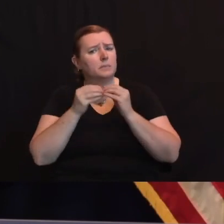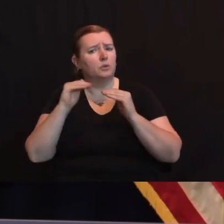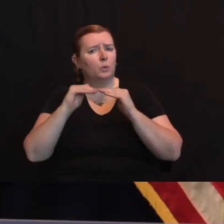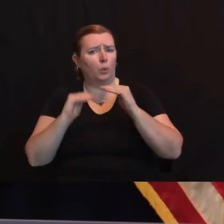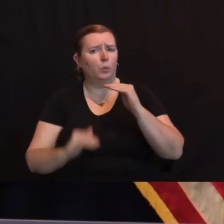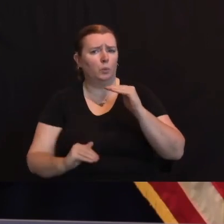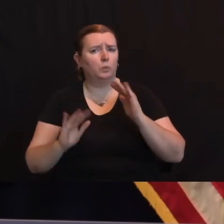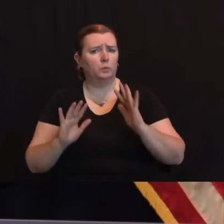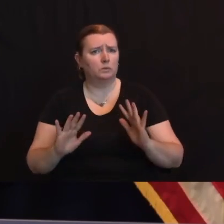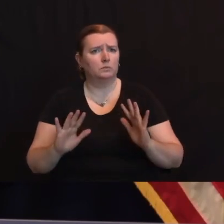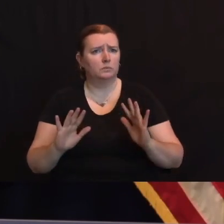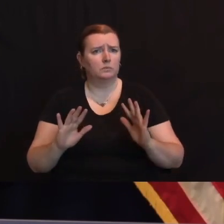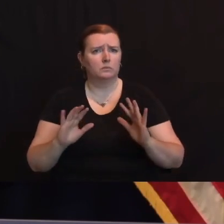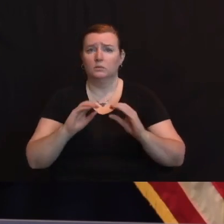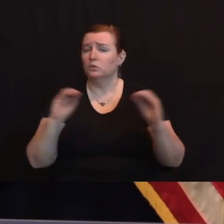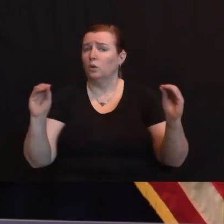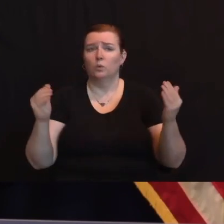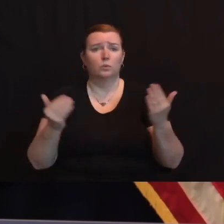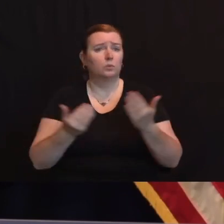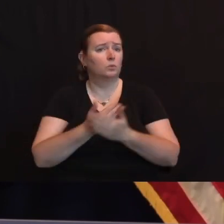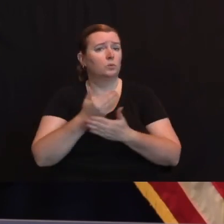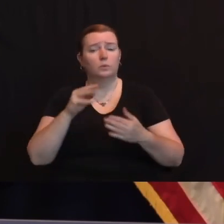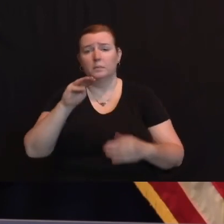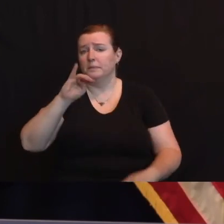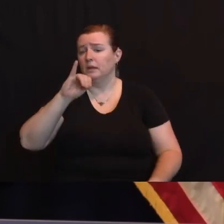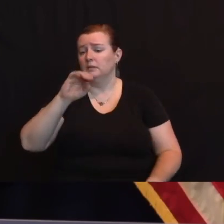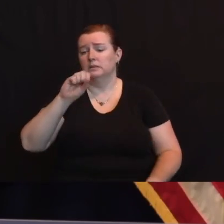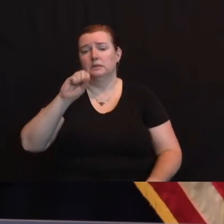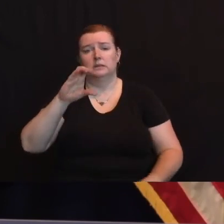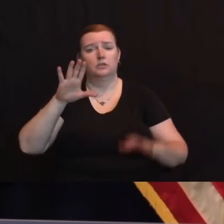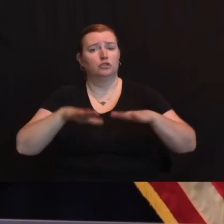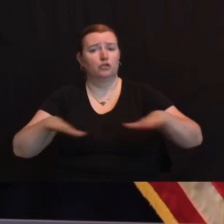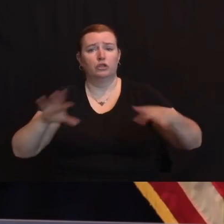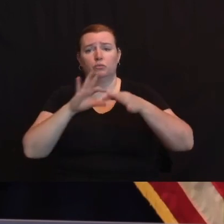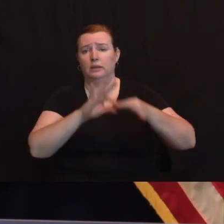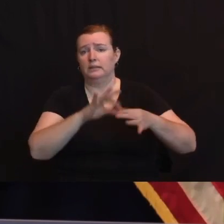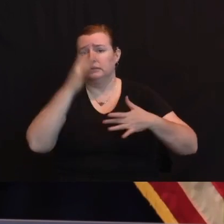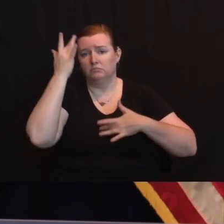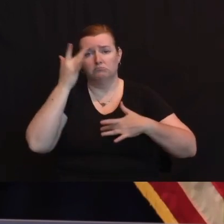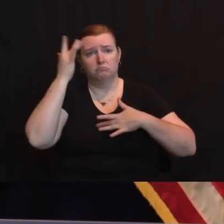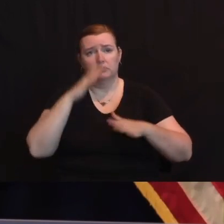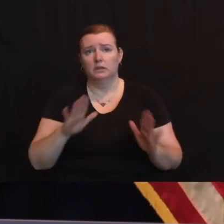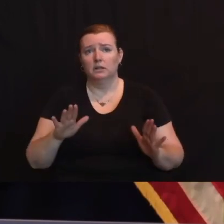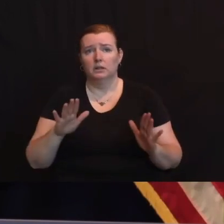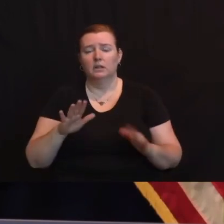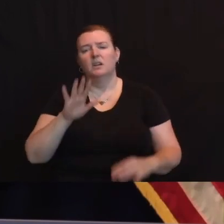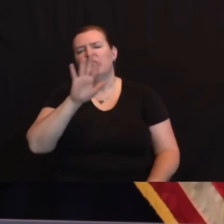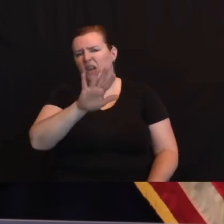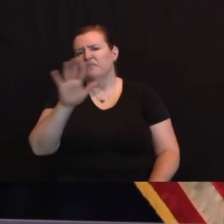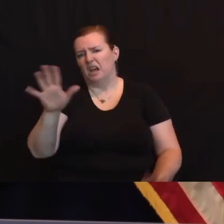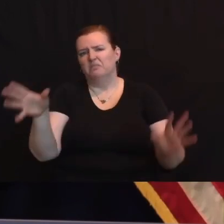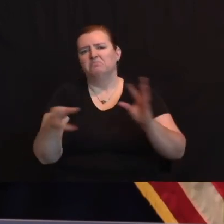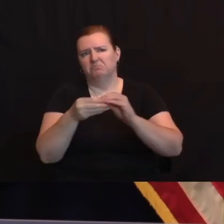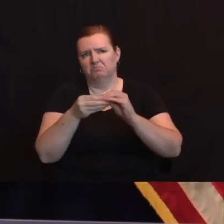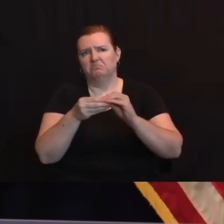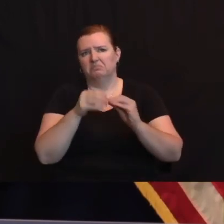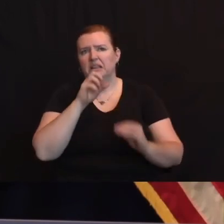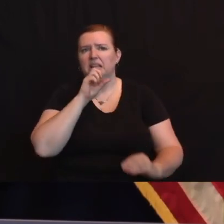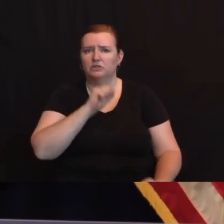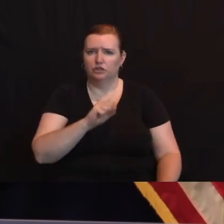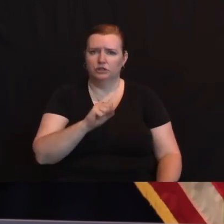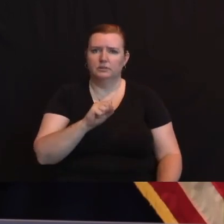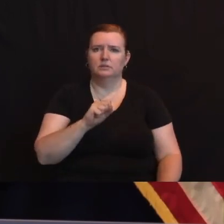new cases of multisystem inflammatory syndrome in children. There are 55 cases in our state. The children affected, as I've shared in the